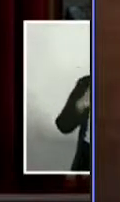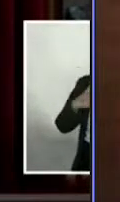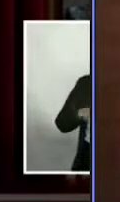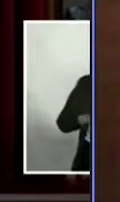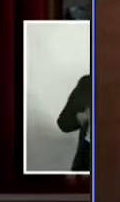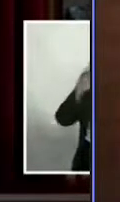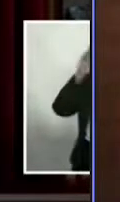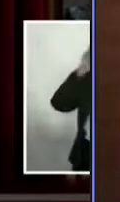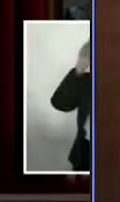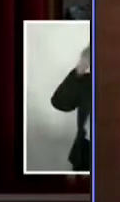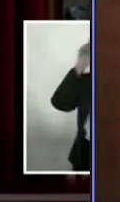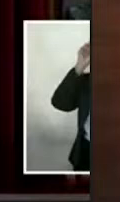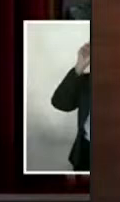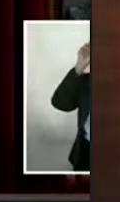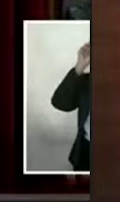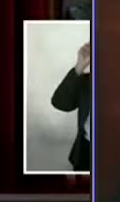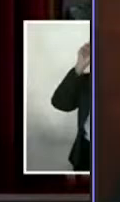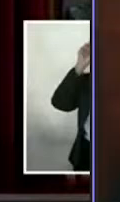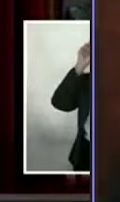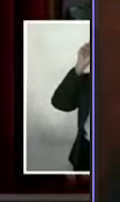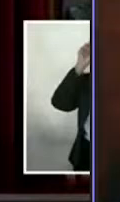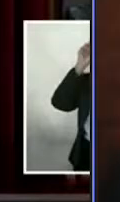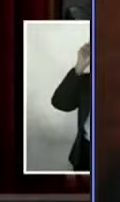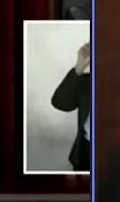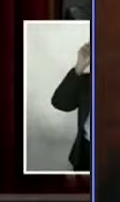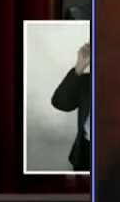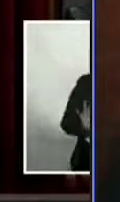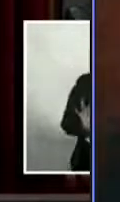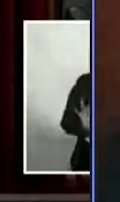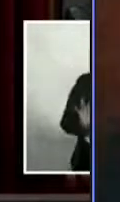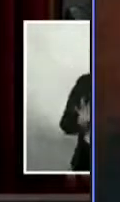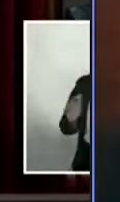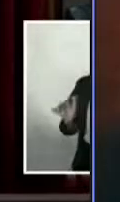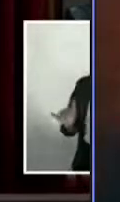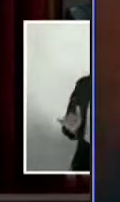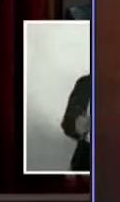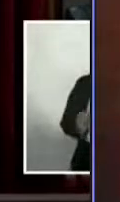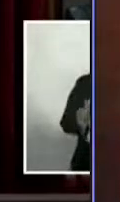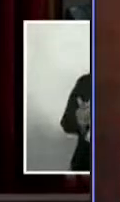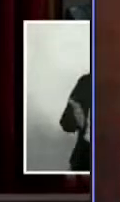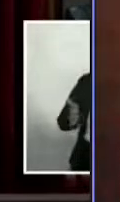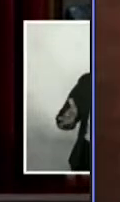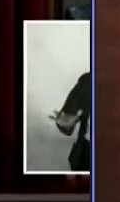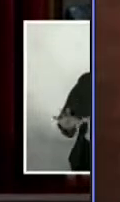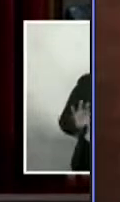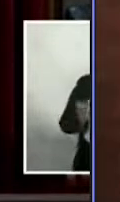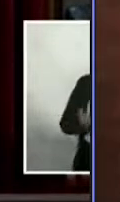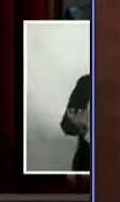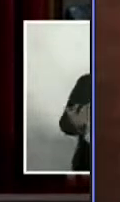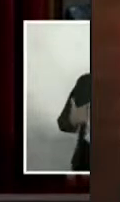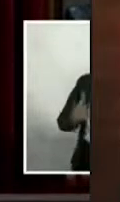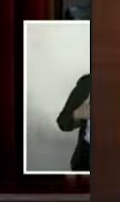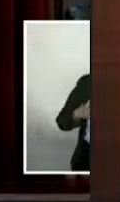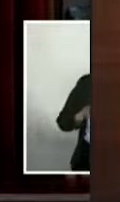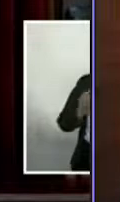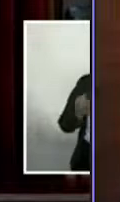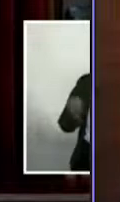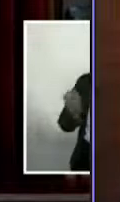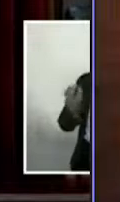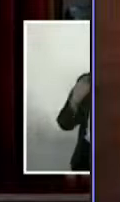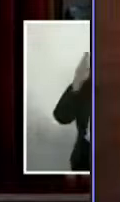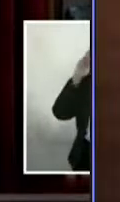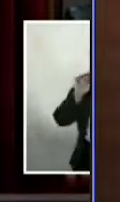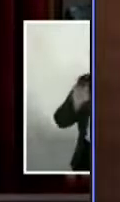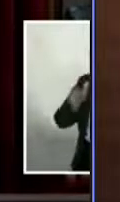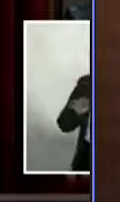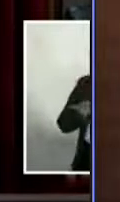extent of the damage, the deaths, and the infrastructure recovery that we've had to deal with.